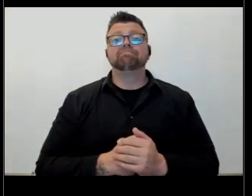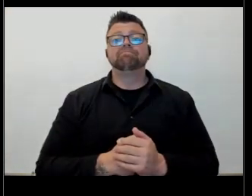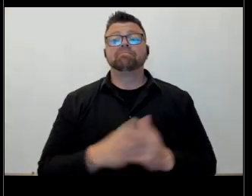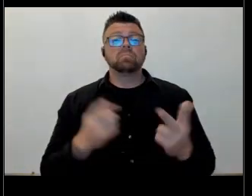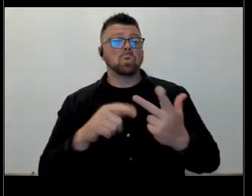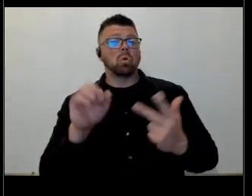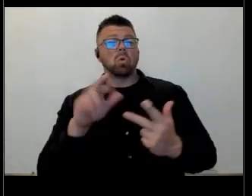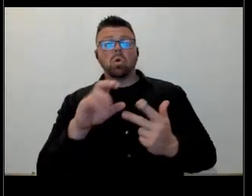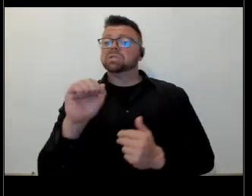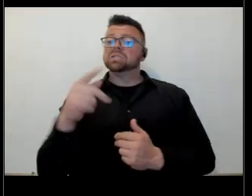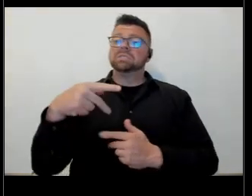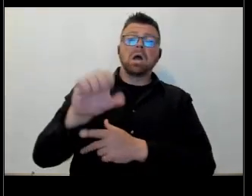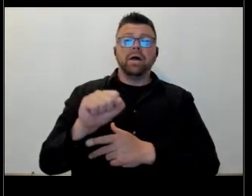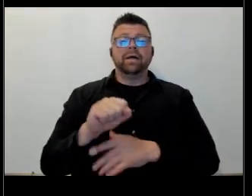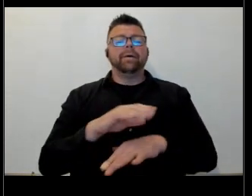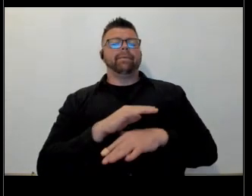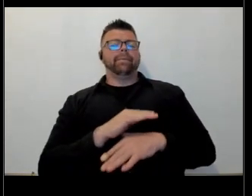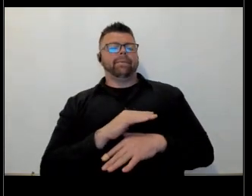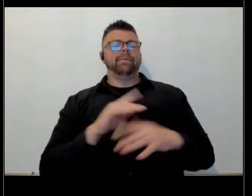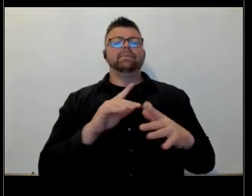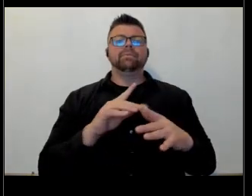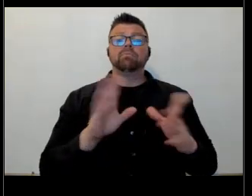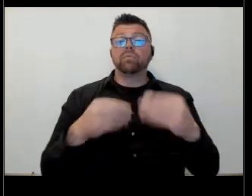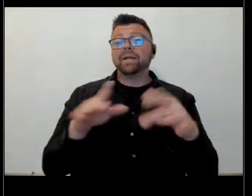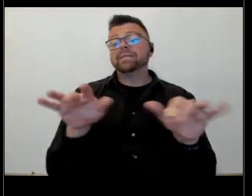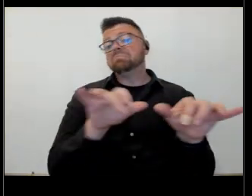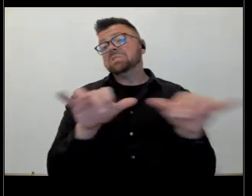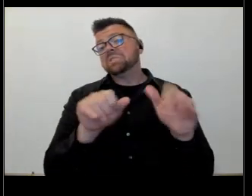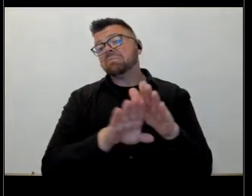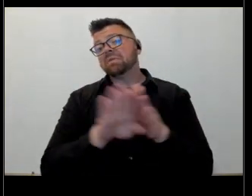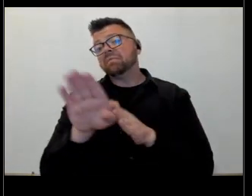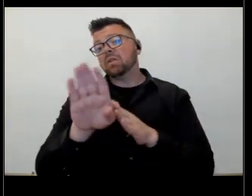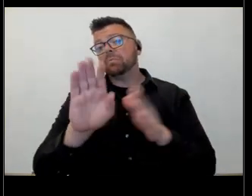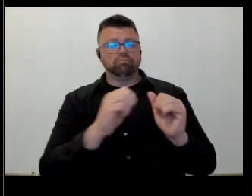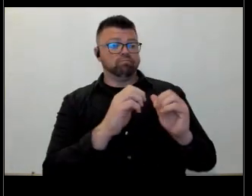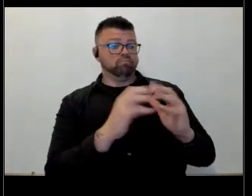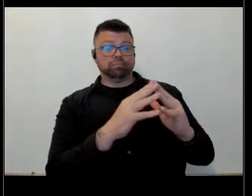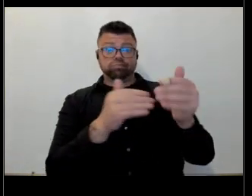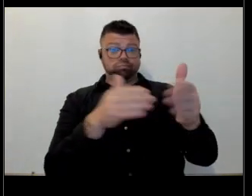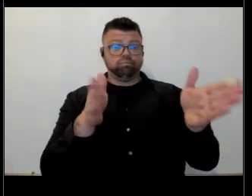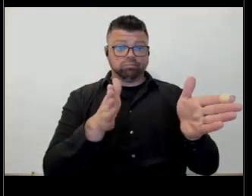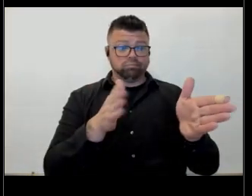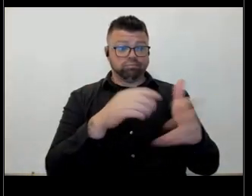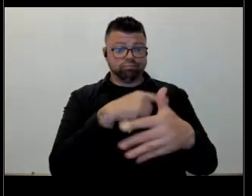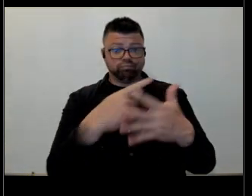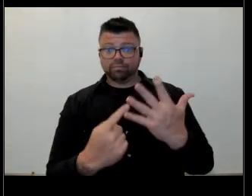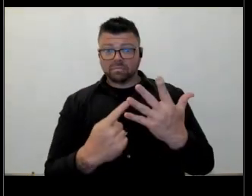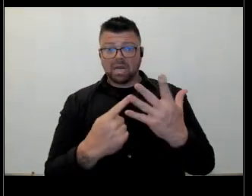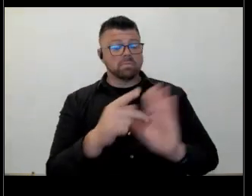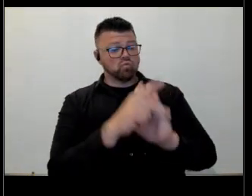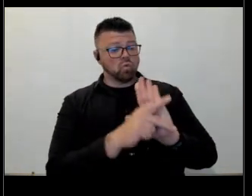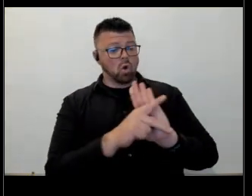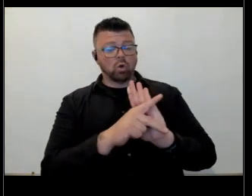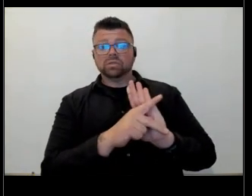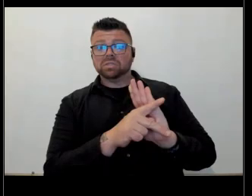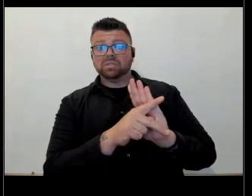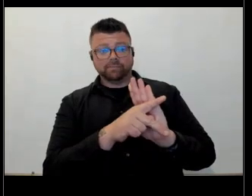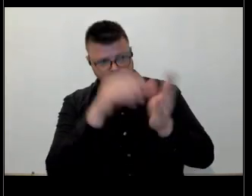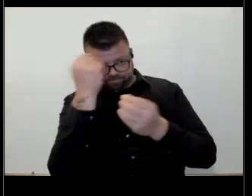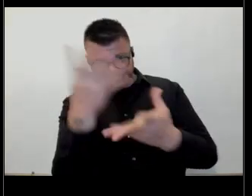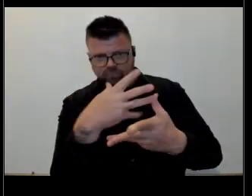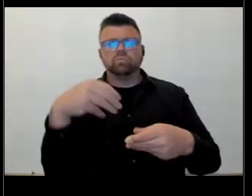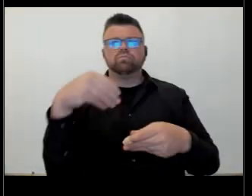spas are provided within the same development, the guidelines state that access to at